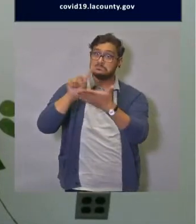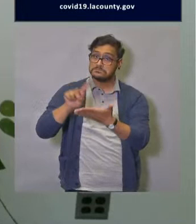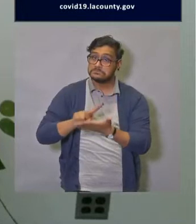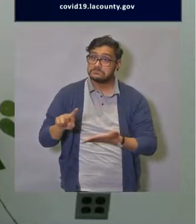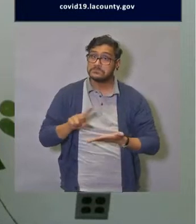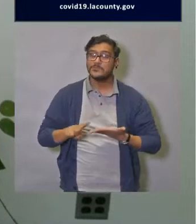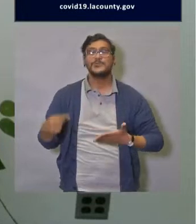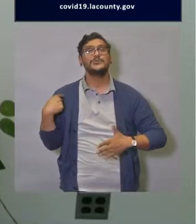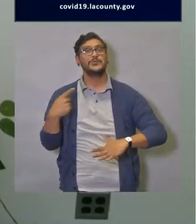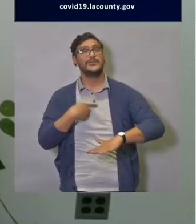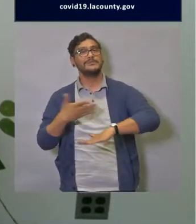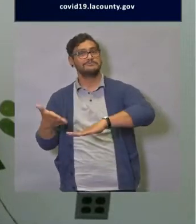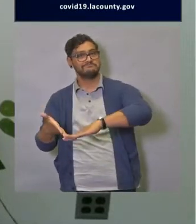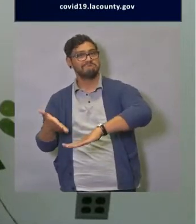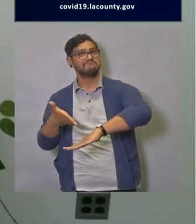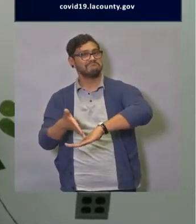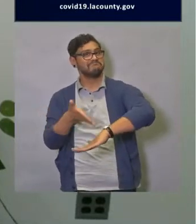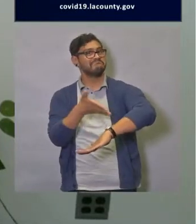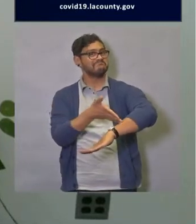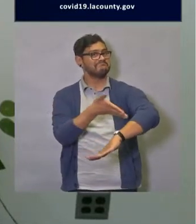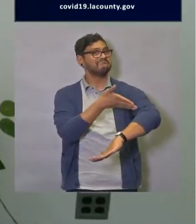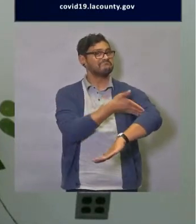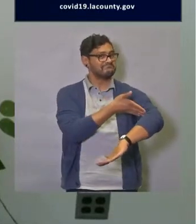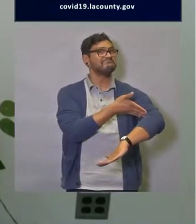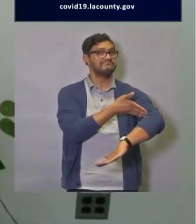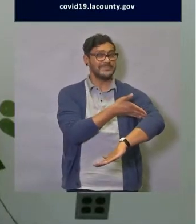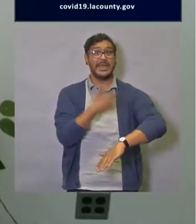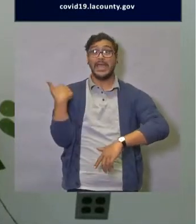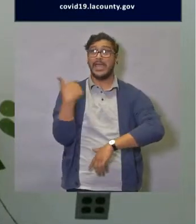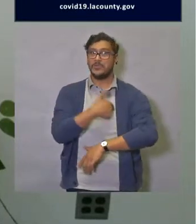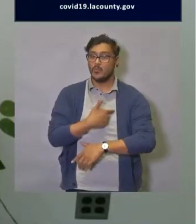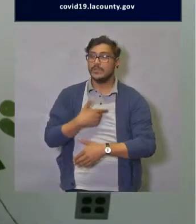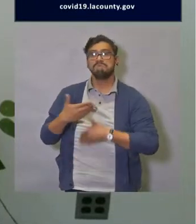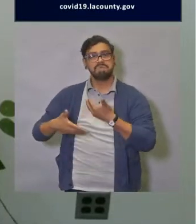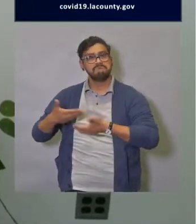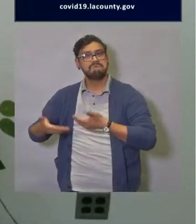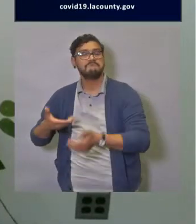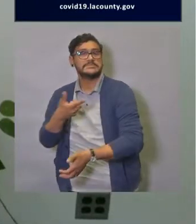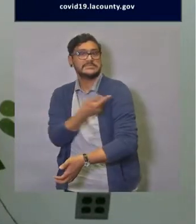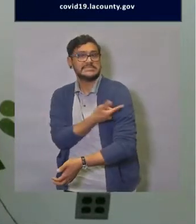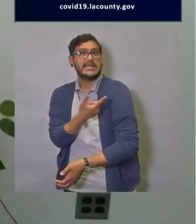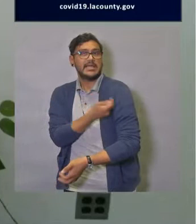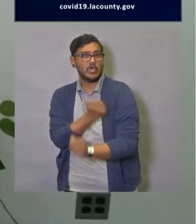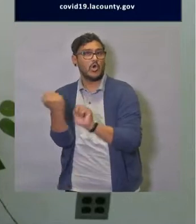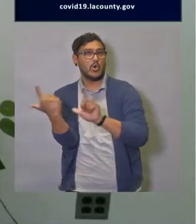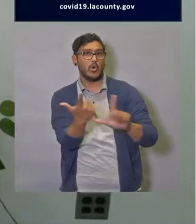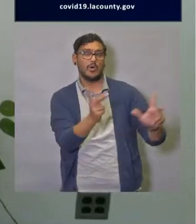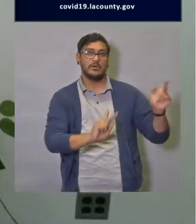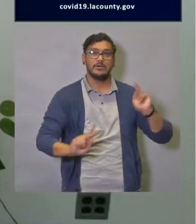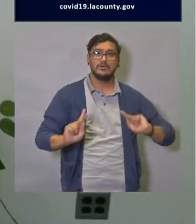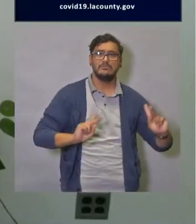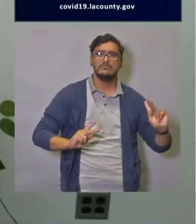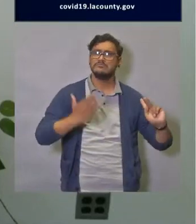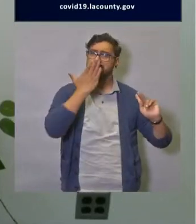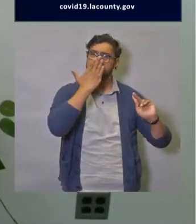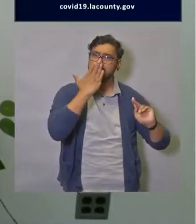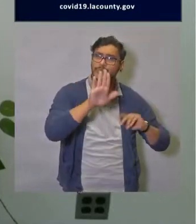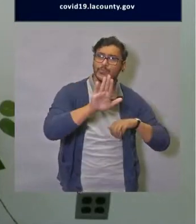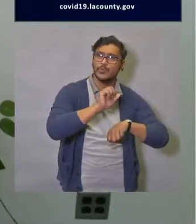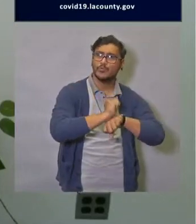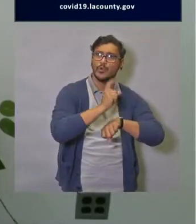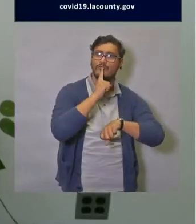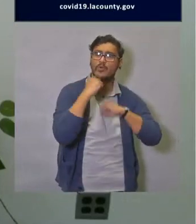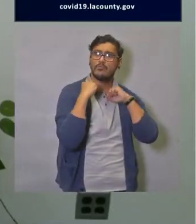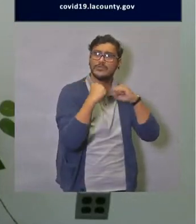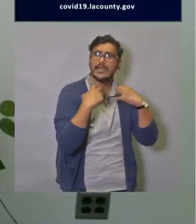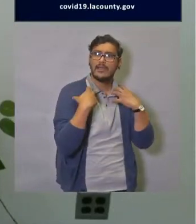progress in our recovery and our efforts to vaccinate all of our residents. And we're so grateful for all the work you're doing to protect the